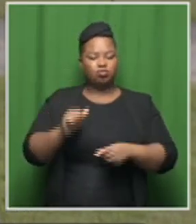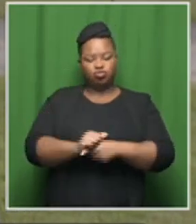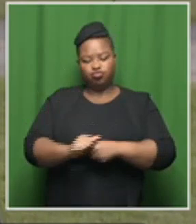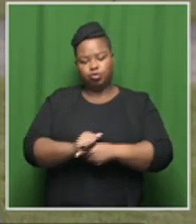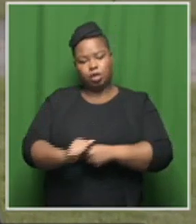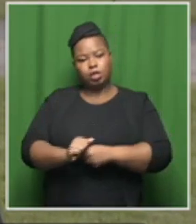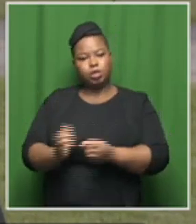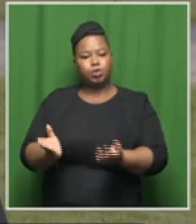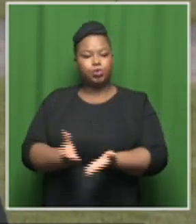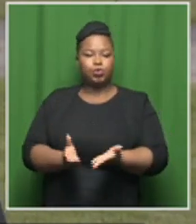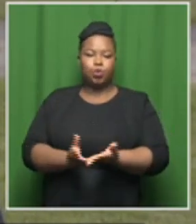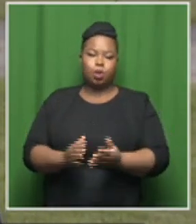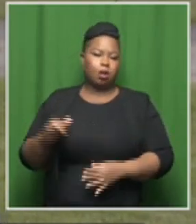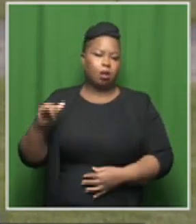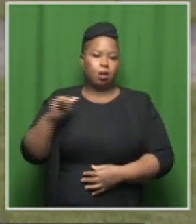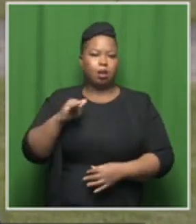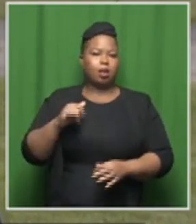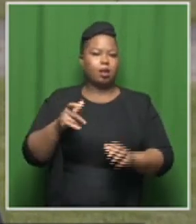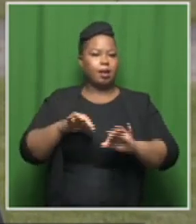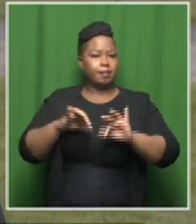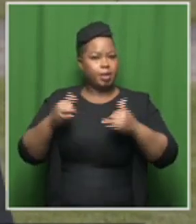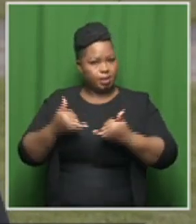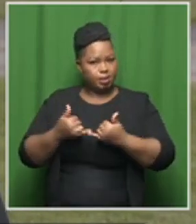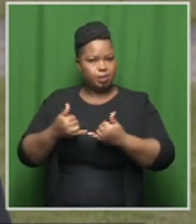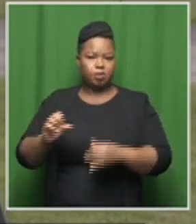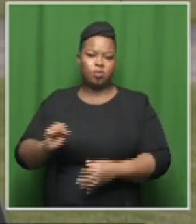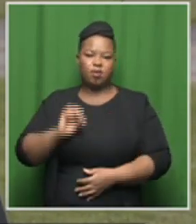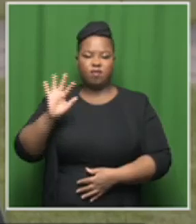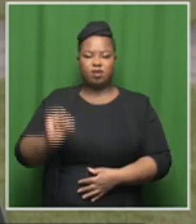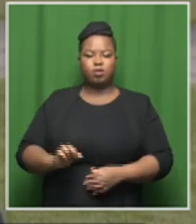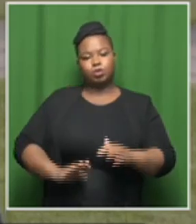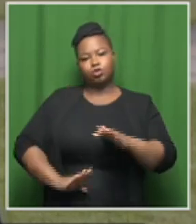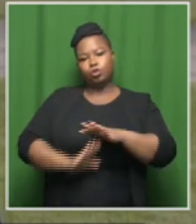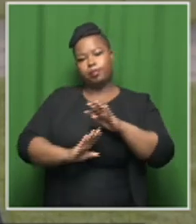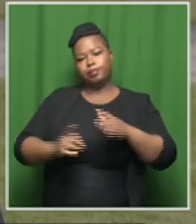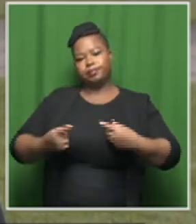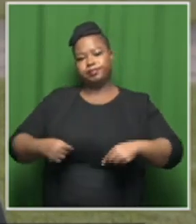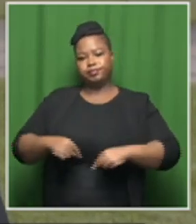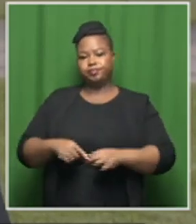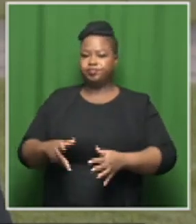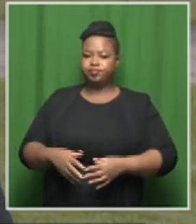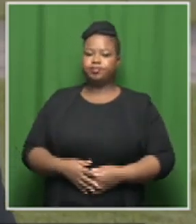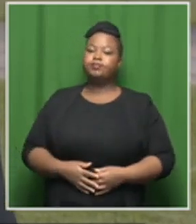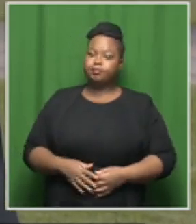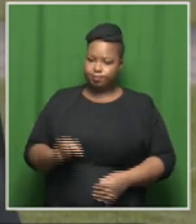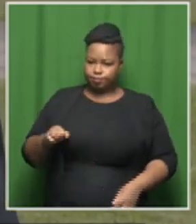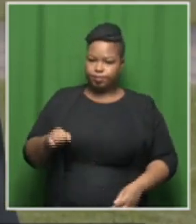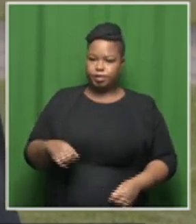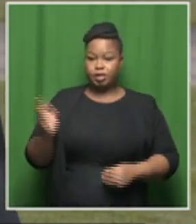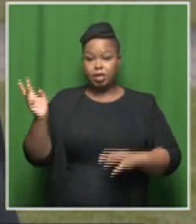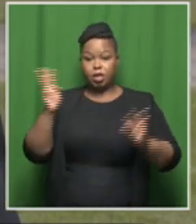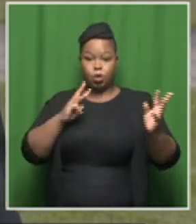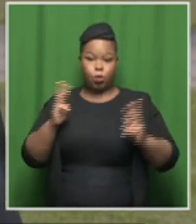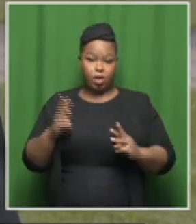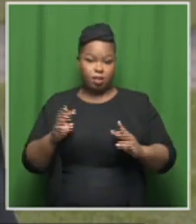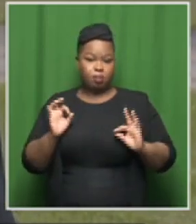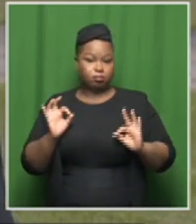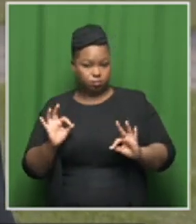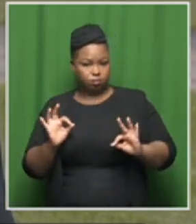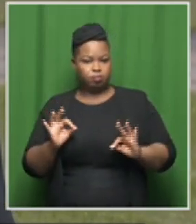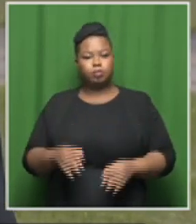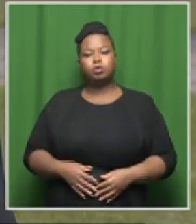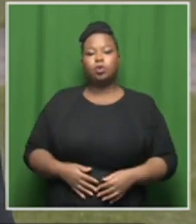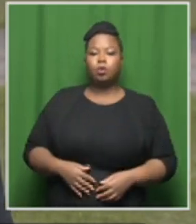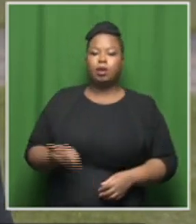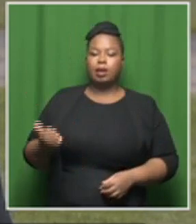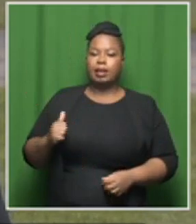schools, and all the aviation companies in South Africa. So, yes, our weather is an